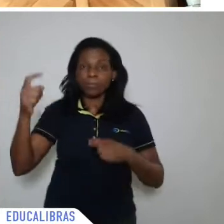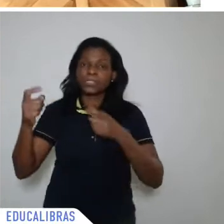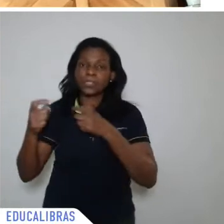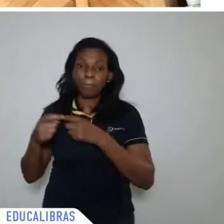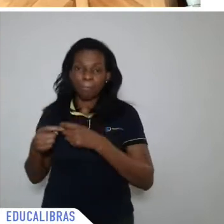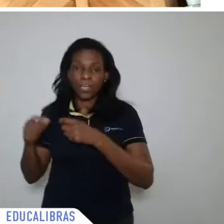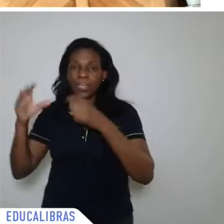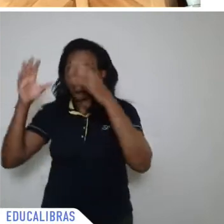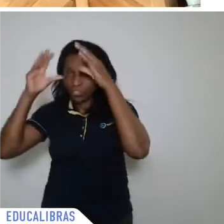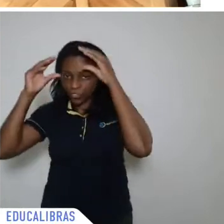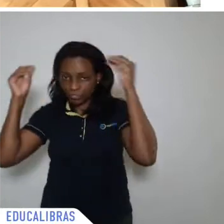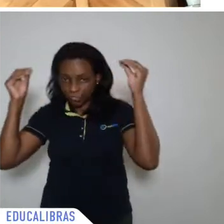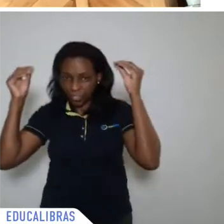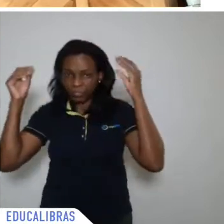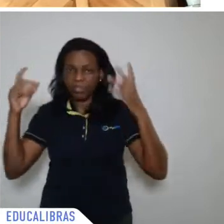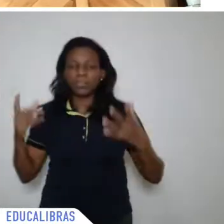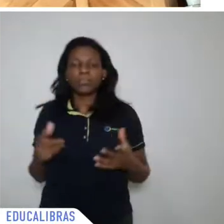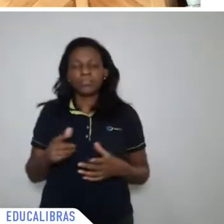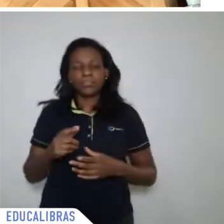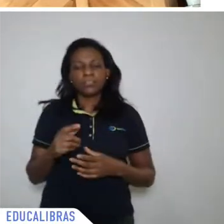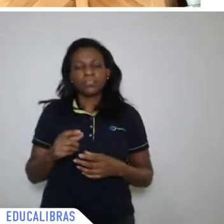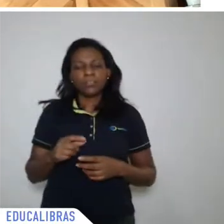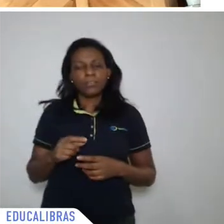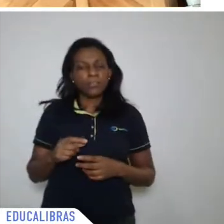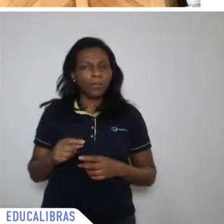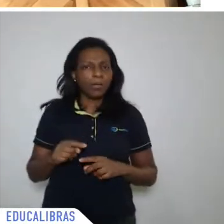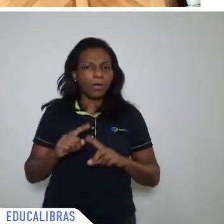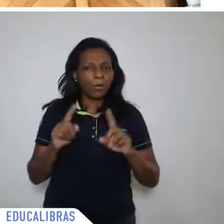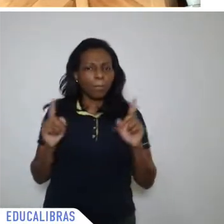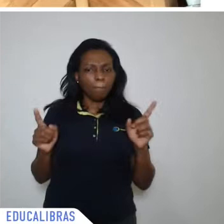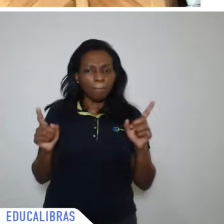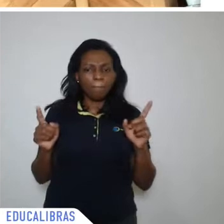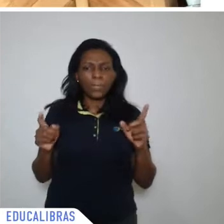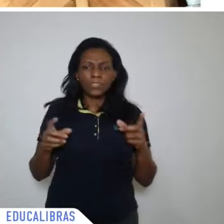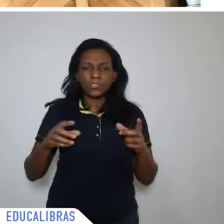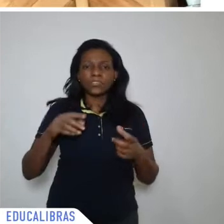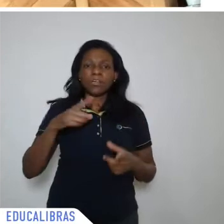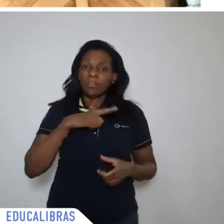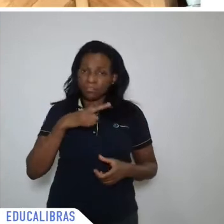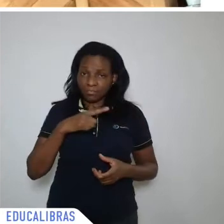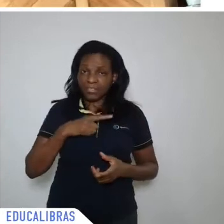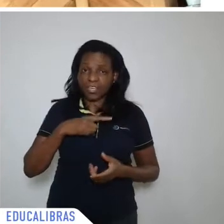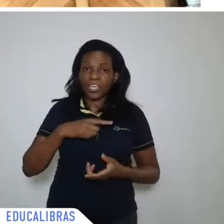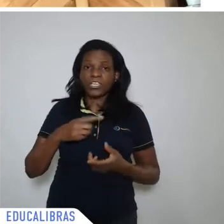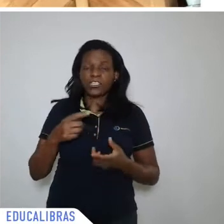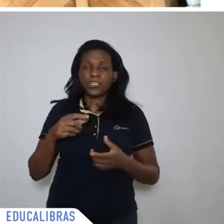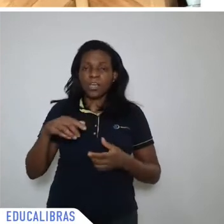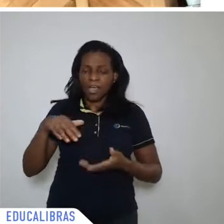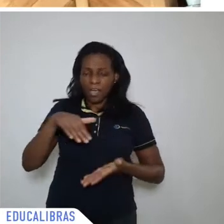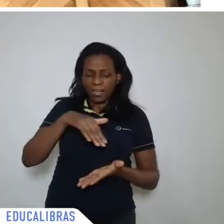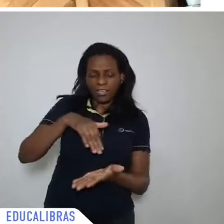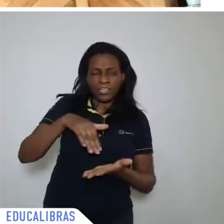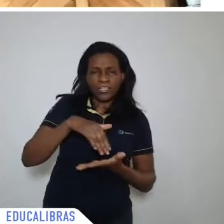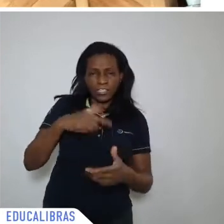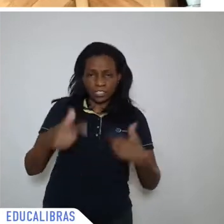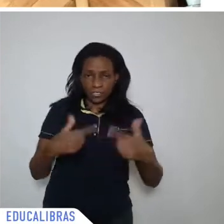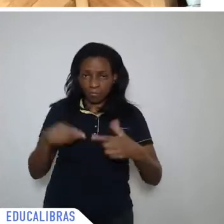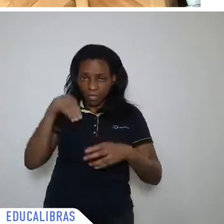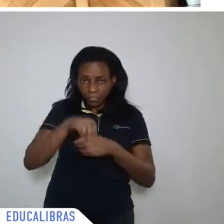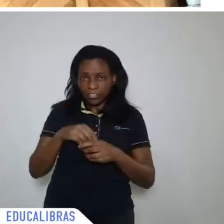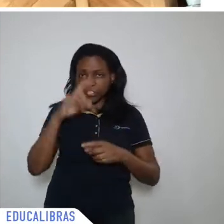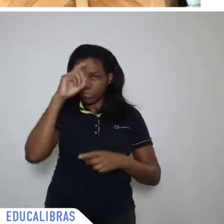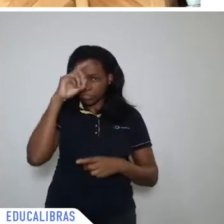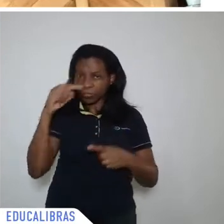of the doctors and we think of the nurses. We need to understand that those who clean the